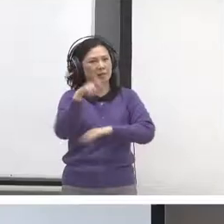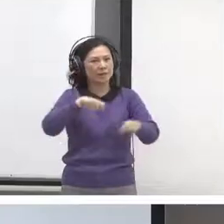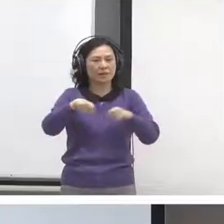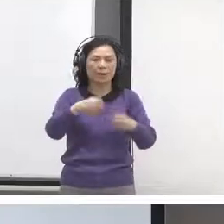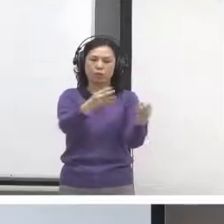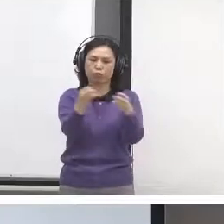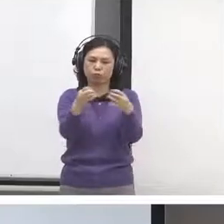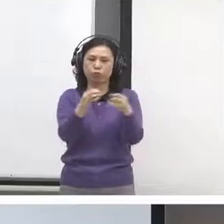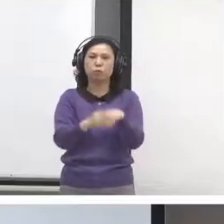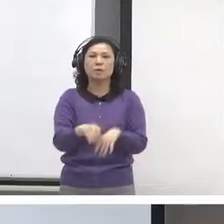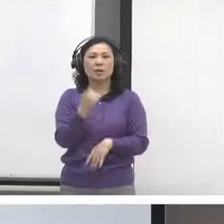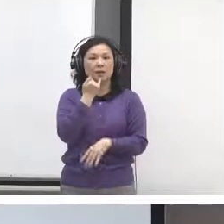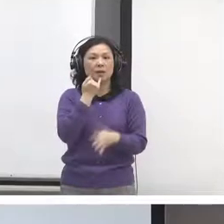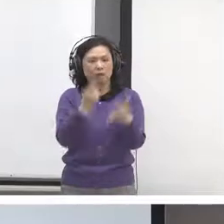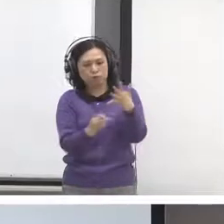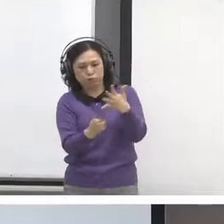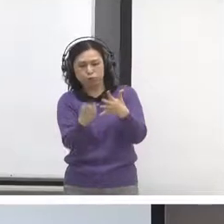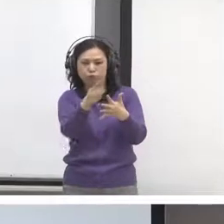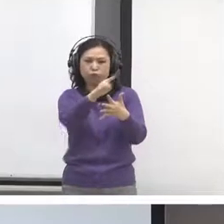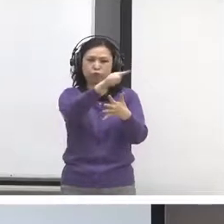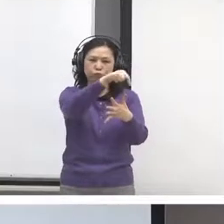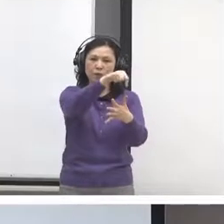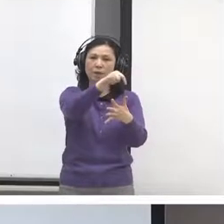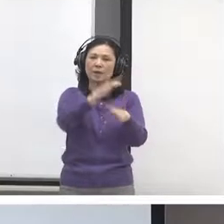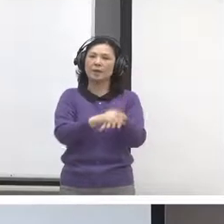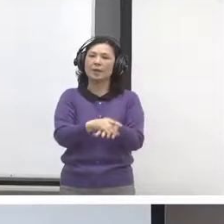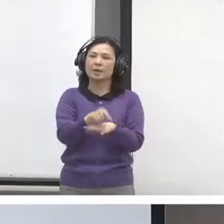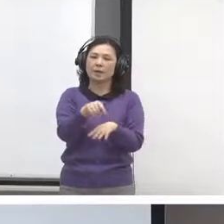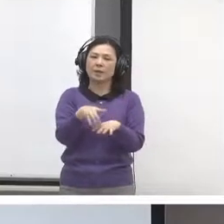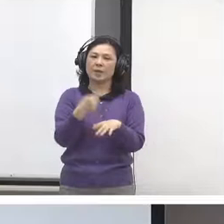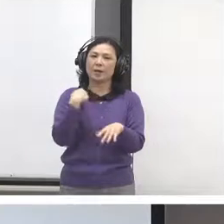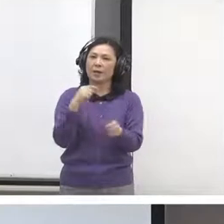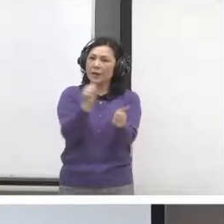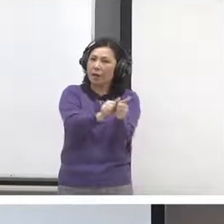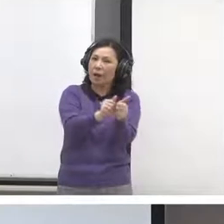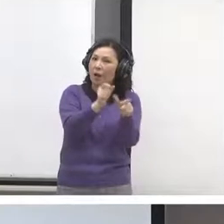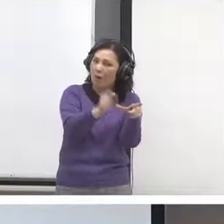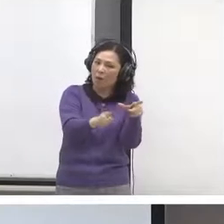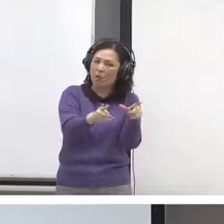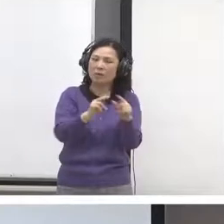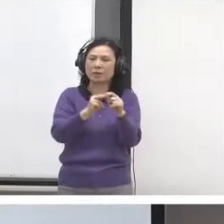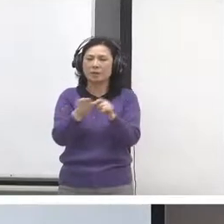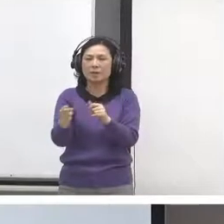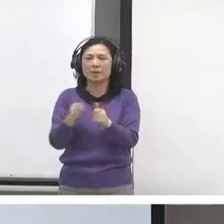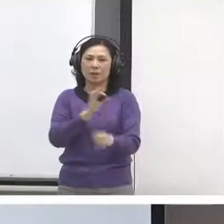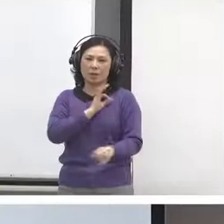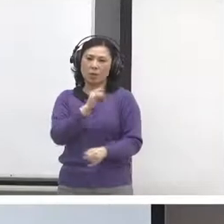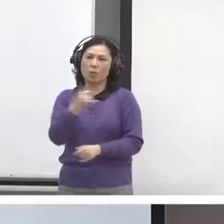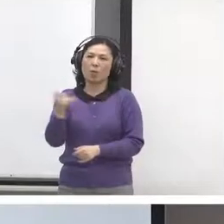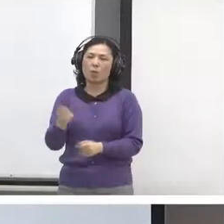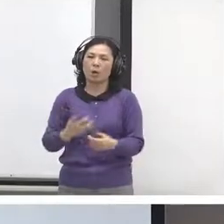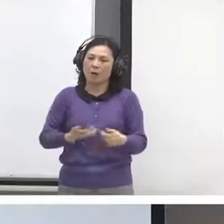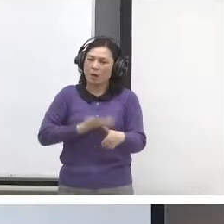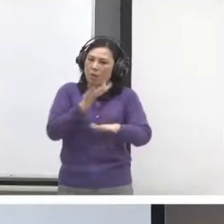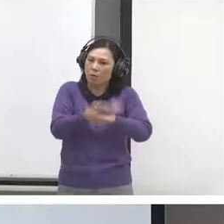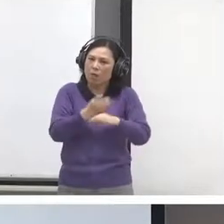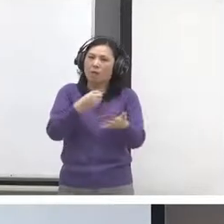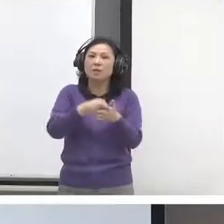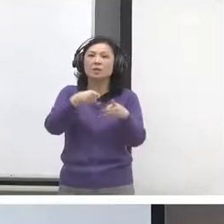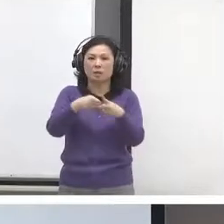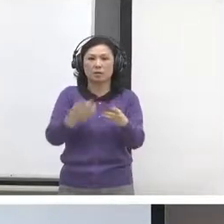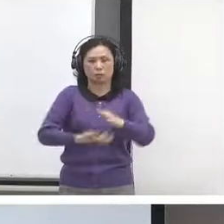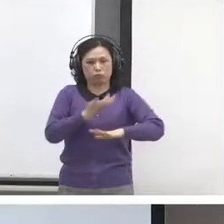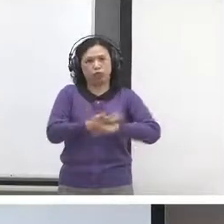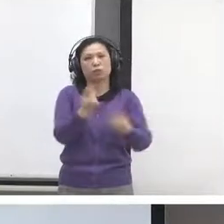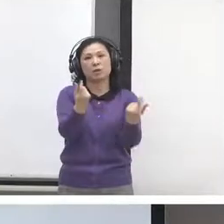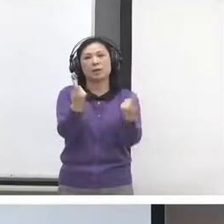from the bottom up, relying on the entrepreneurial impulses of our members and the generosity of our volunteers. In many ways, this encounter was merely